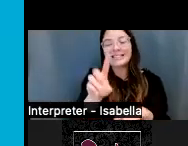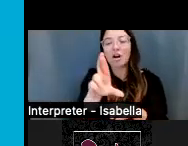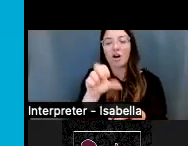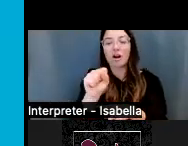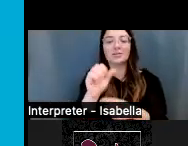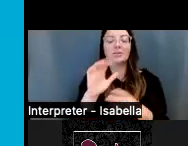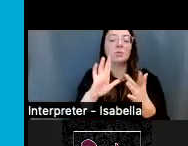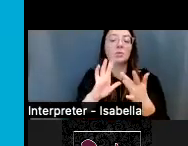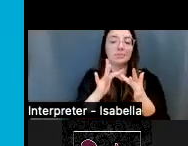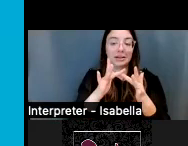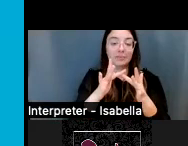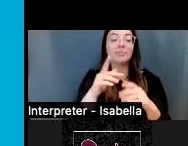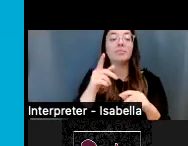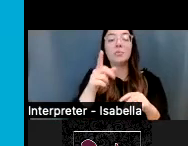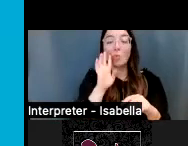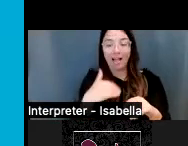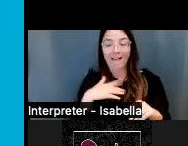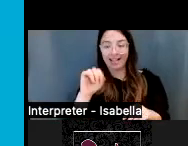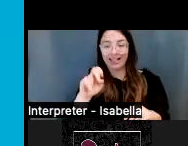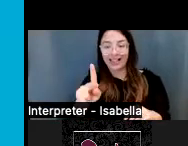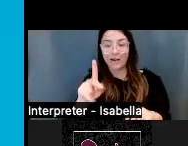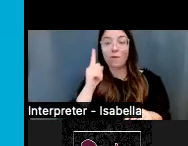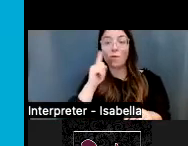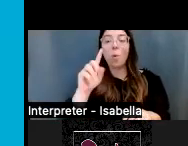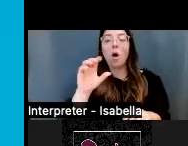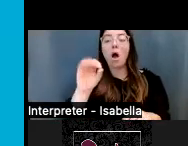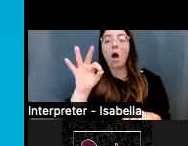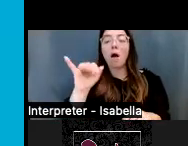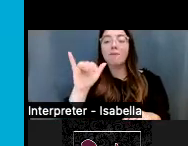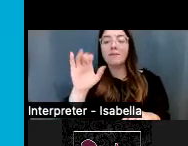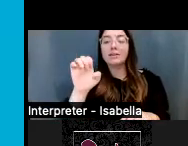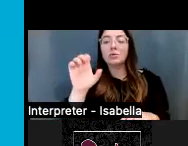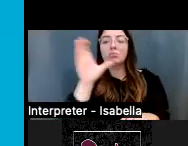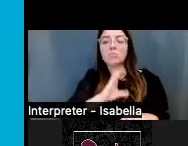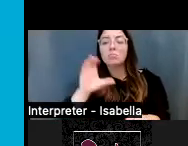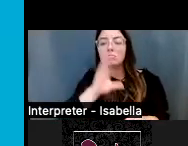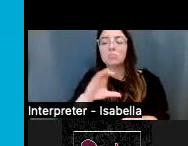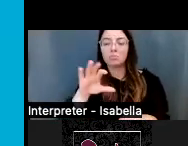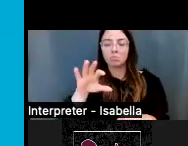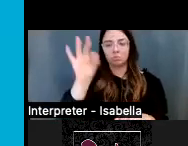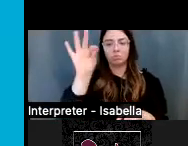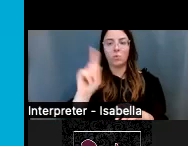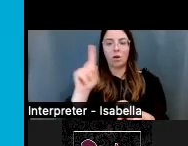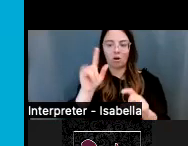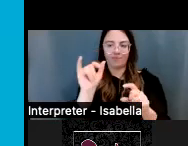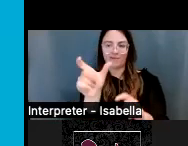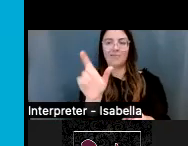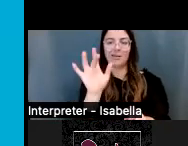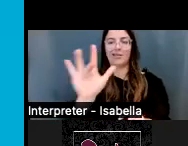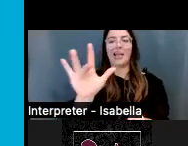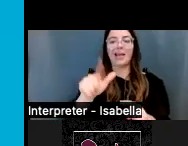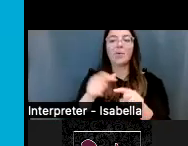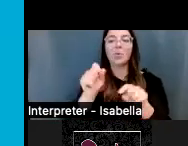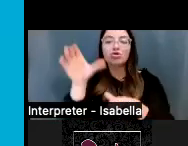hyperlink to a DHS office locator tool. So you can search by county, and then in some of the